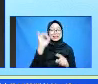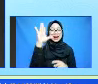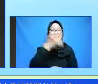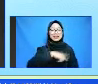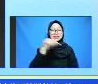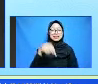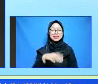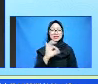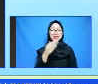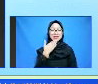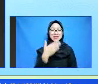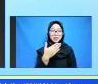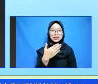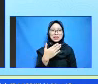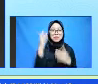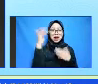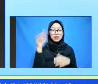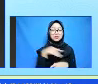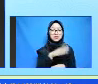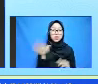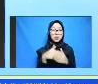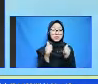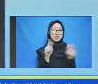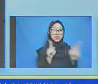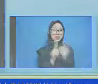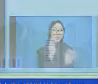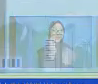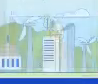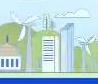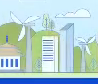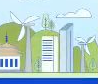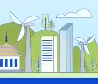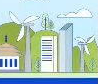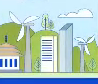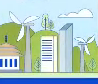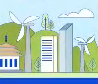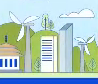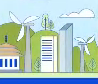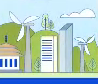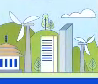very soon. Thank you and goodbye. Thanks. Thank you.